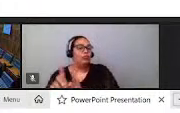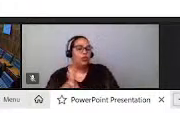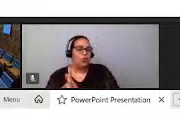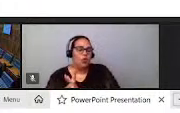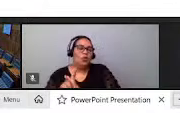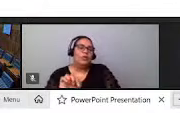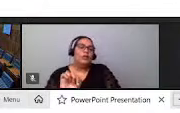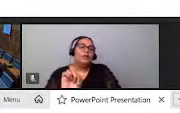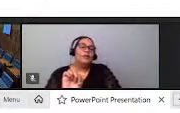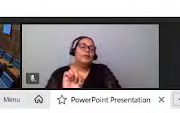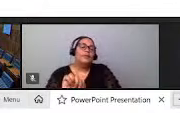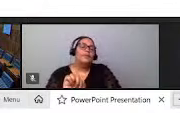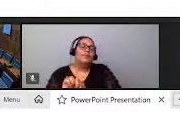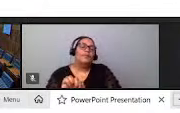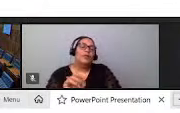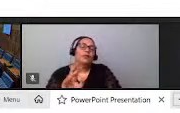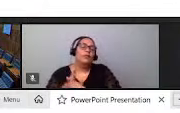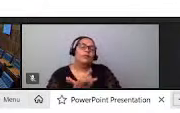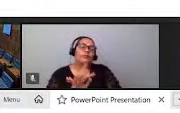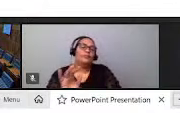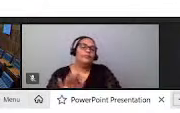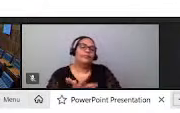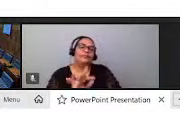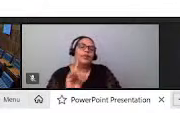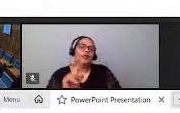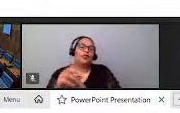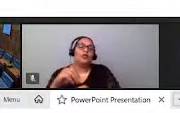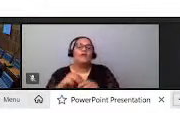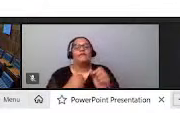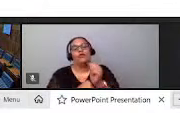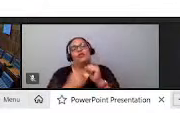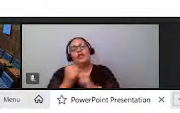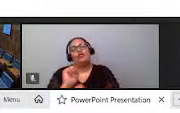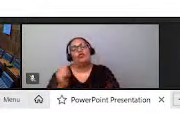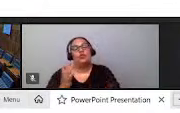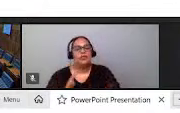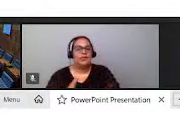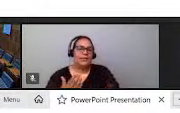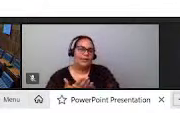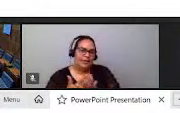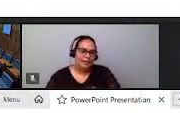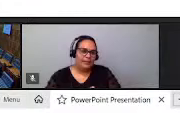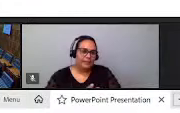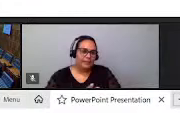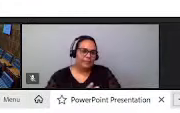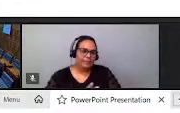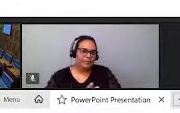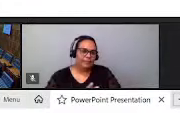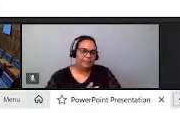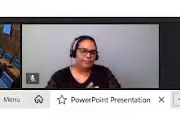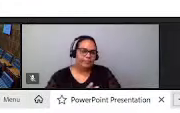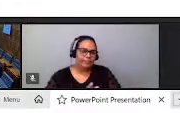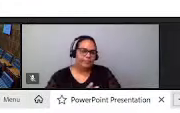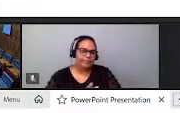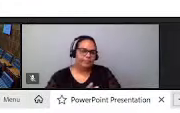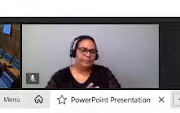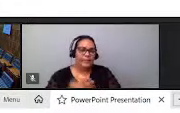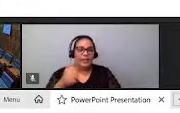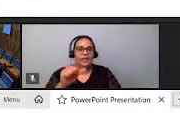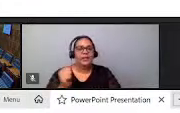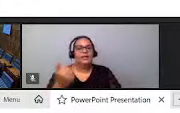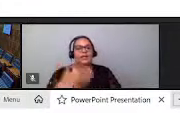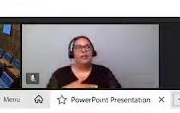um uh the the the the the infrastructure on that side um we can go to the